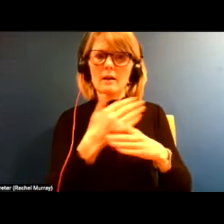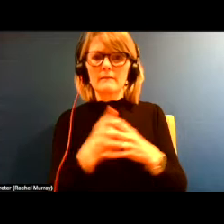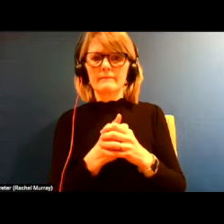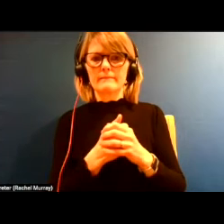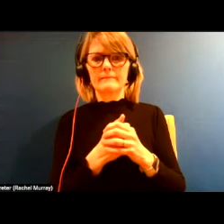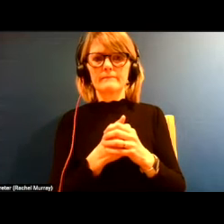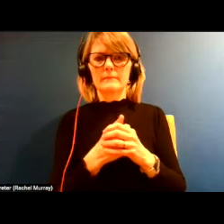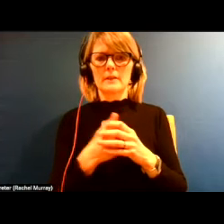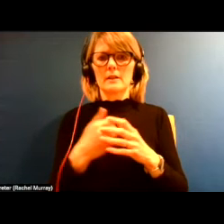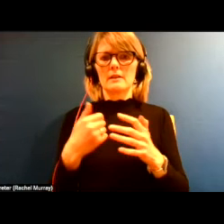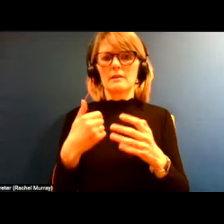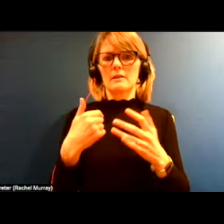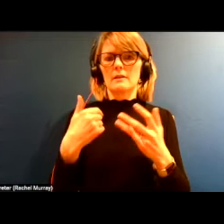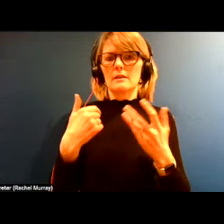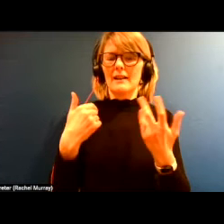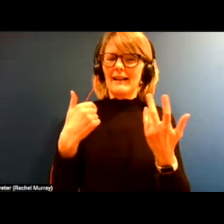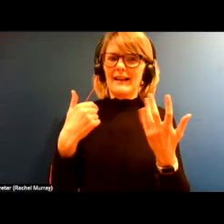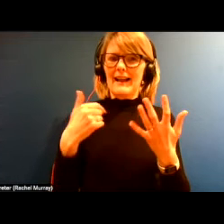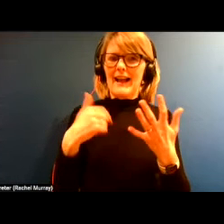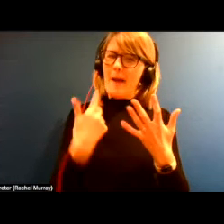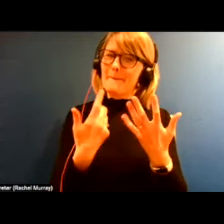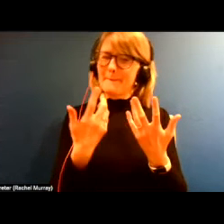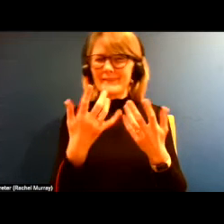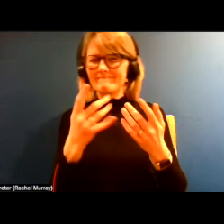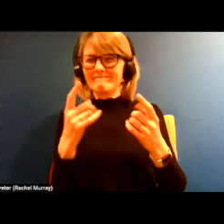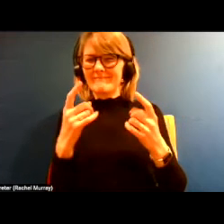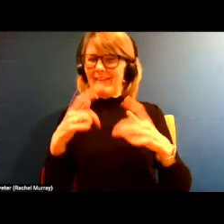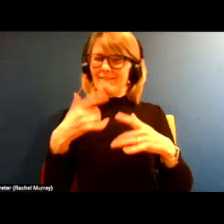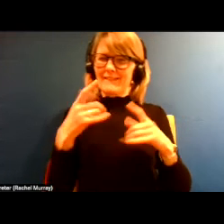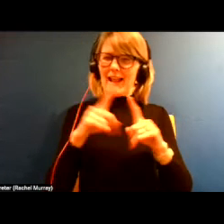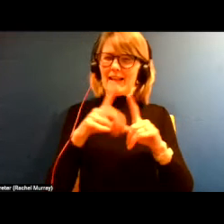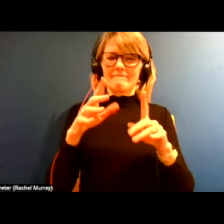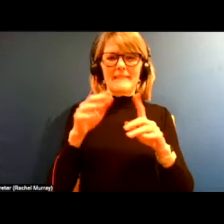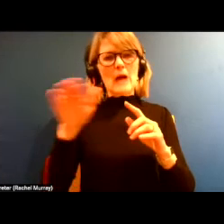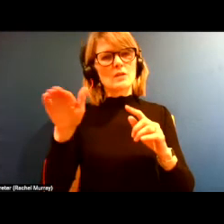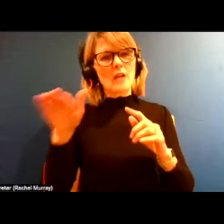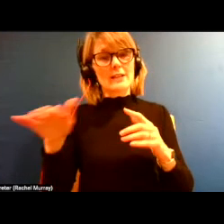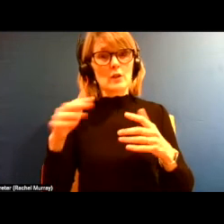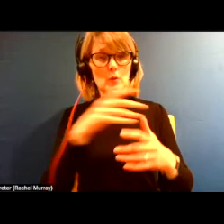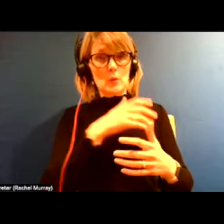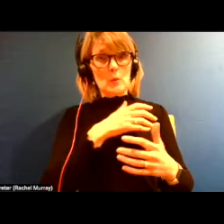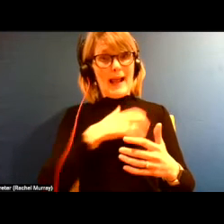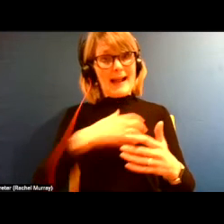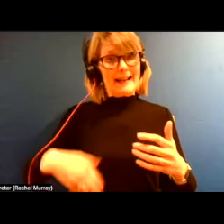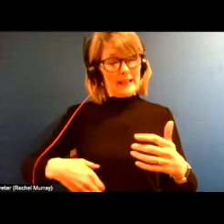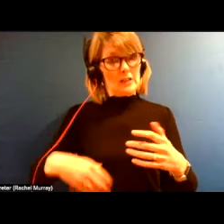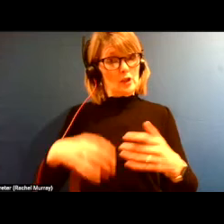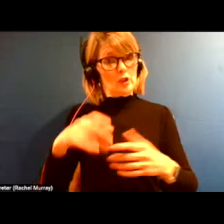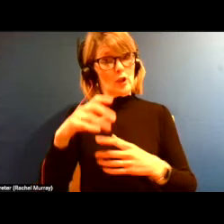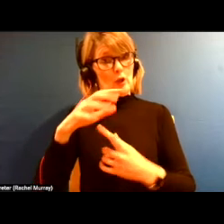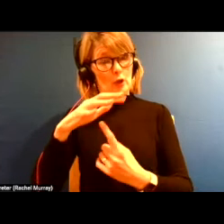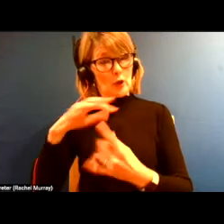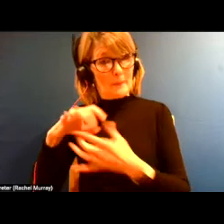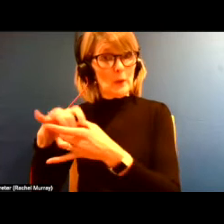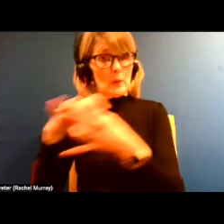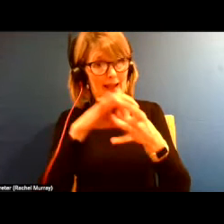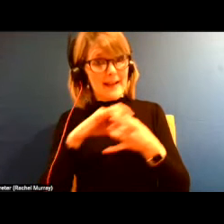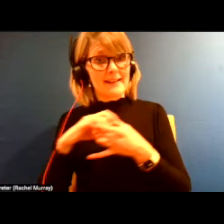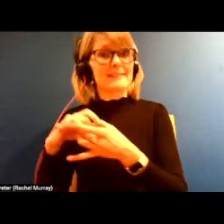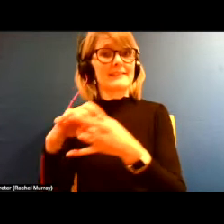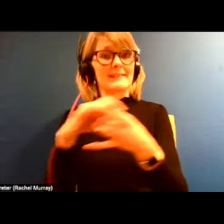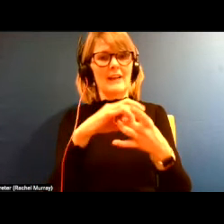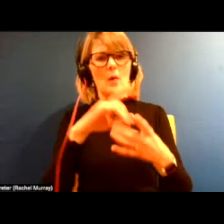am writing as something of an outsider to the Anglican communion. So what I will do today, I hope, is make suggestions to you for